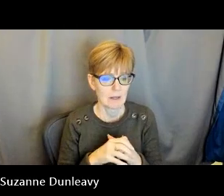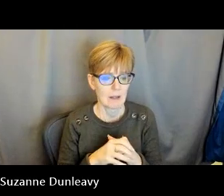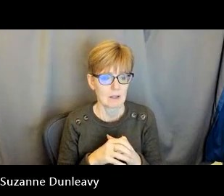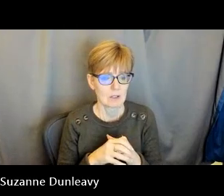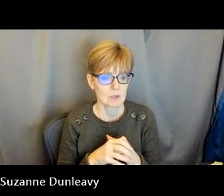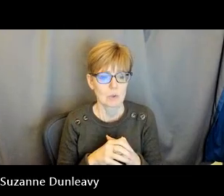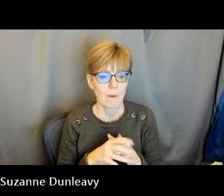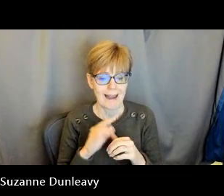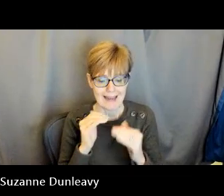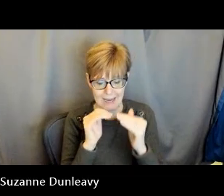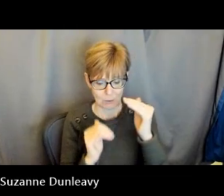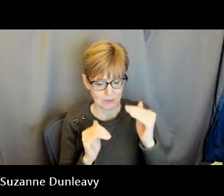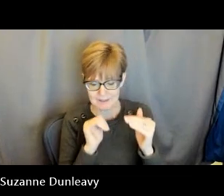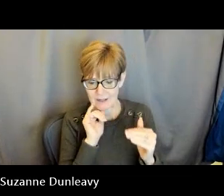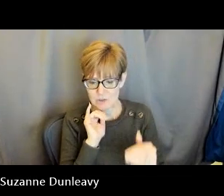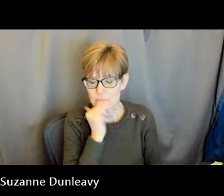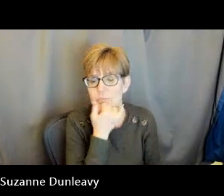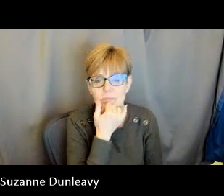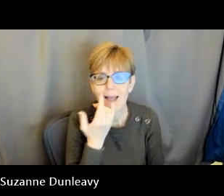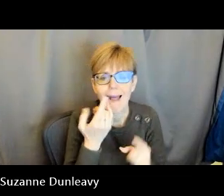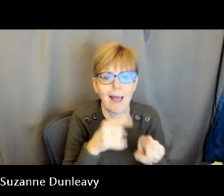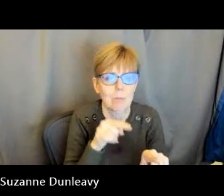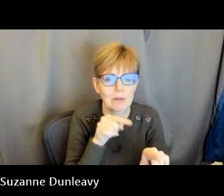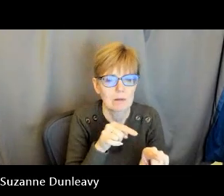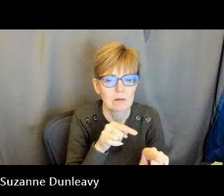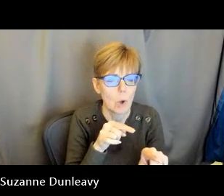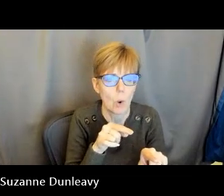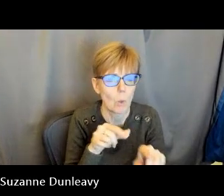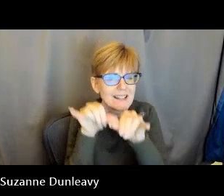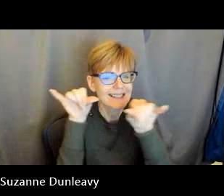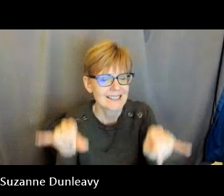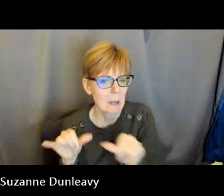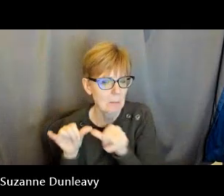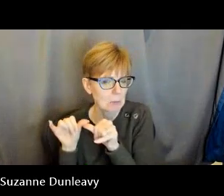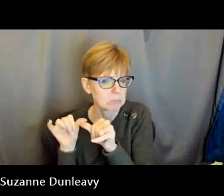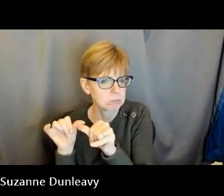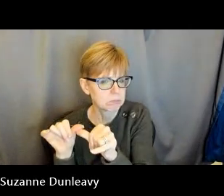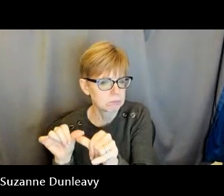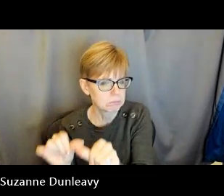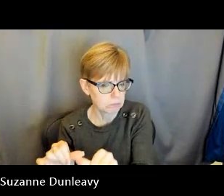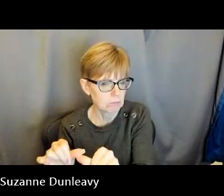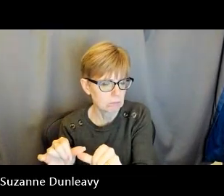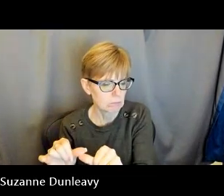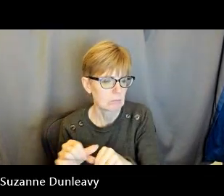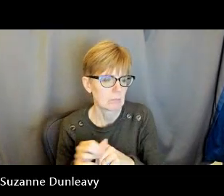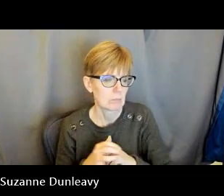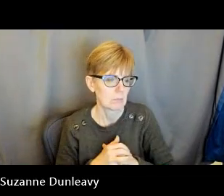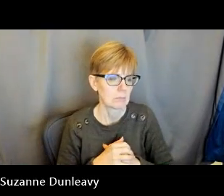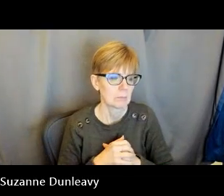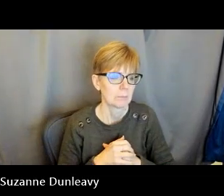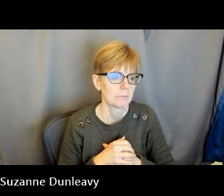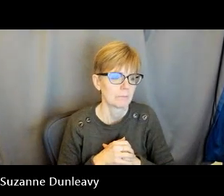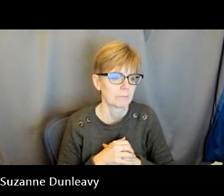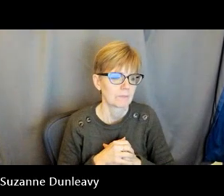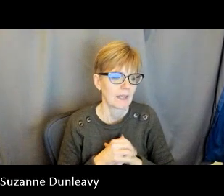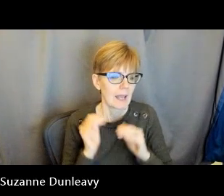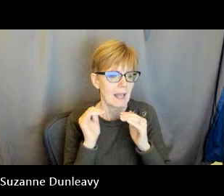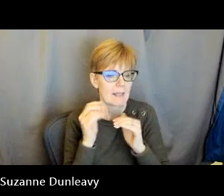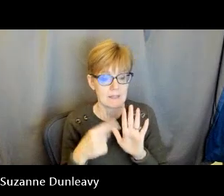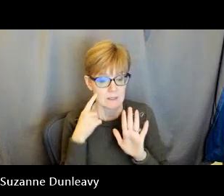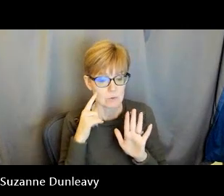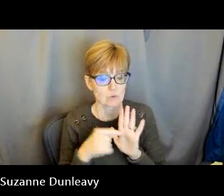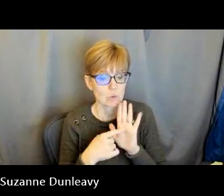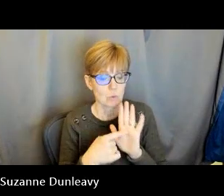one slide highlights some of the strongest and well-documented disparities that we see by race in